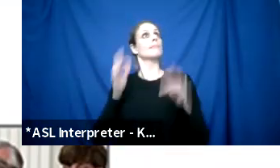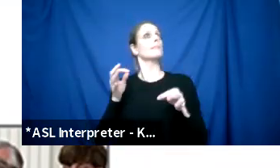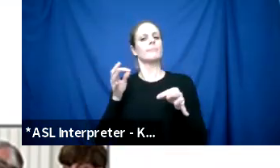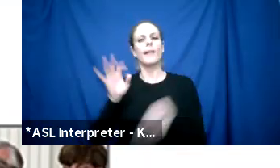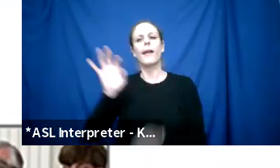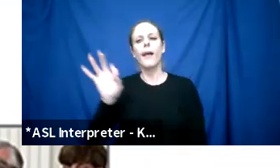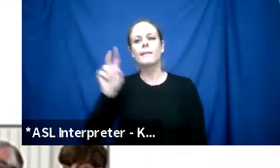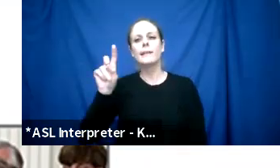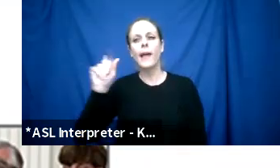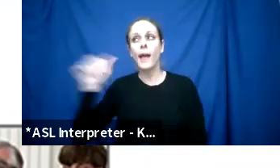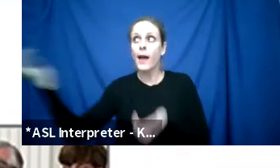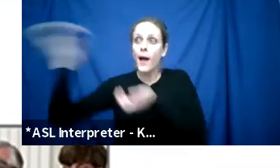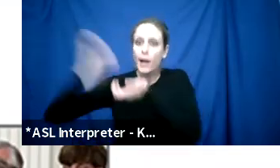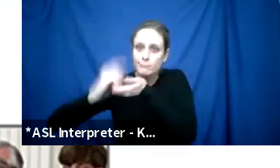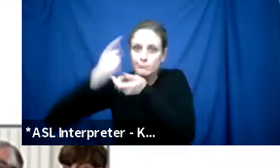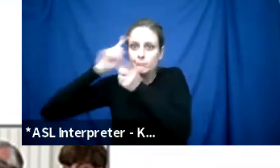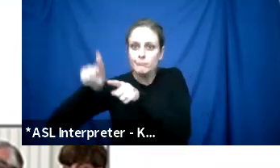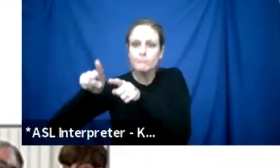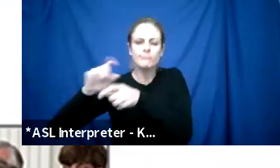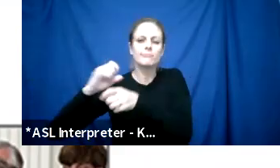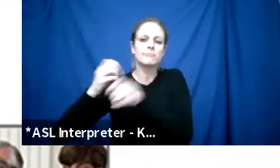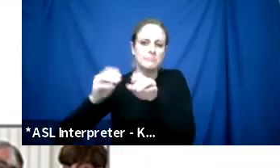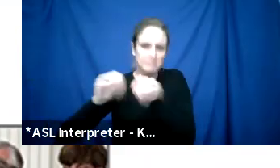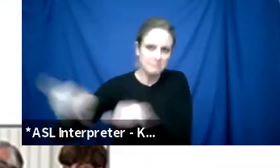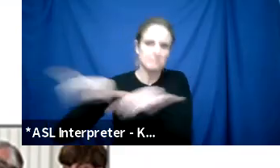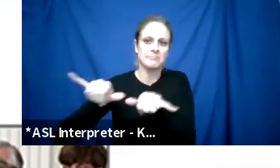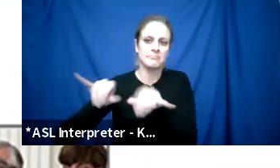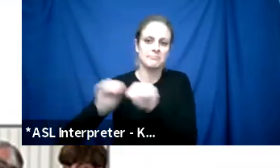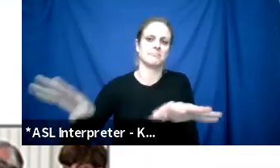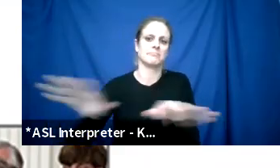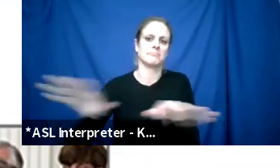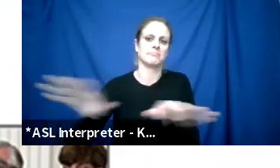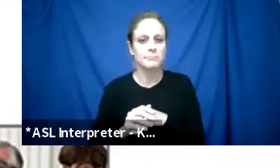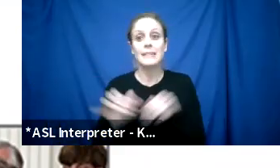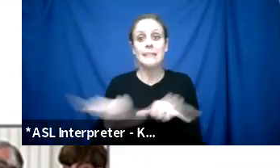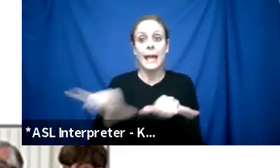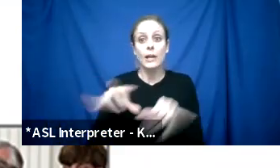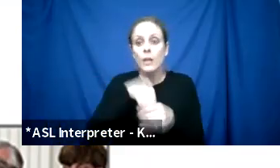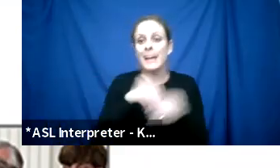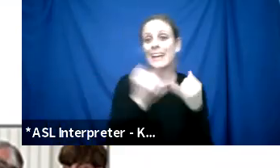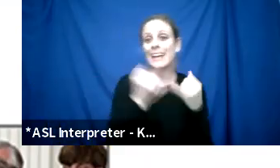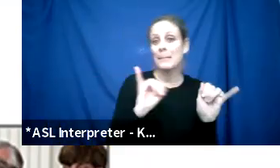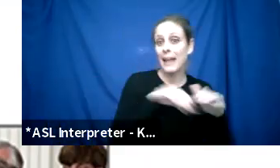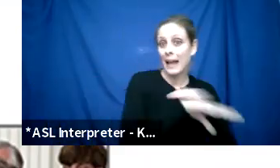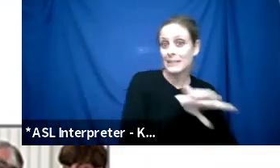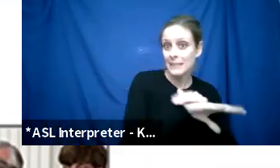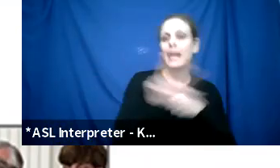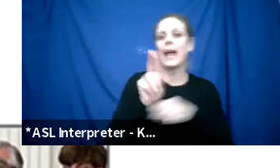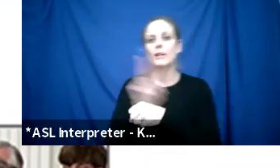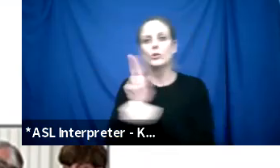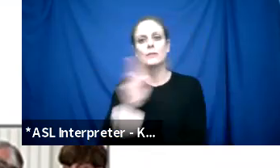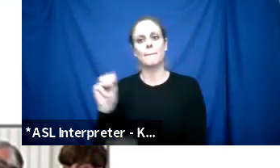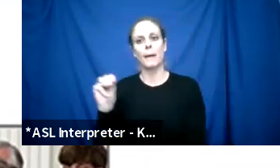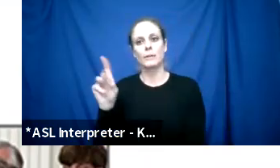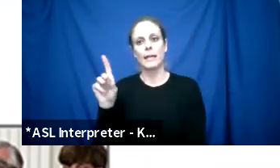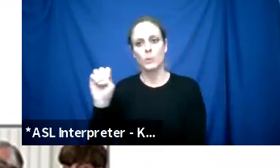Administration. So the standards address independent access to and then use of medical diagnostic equipment